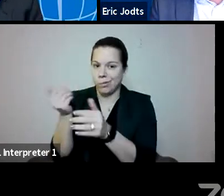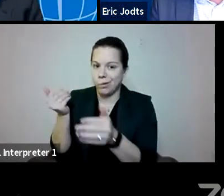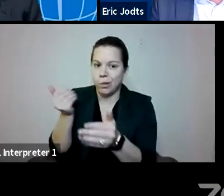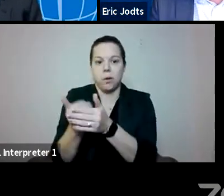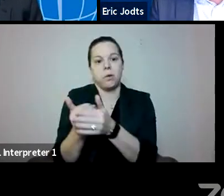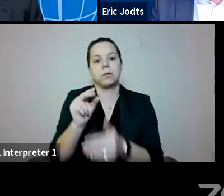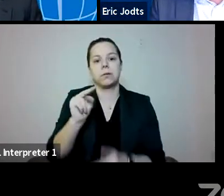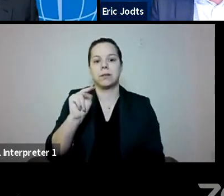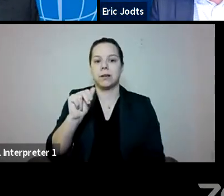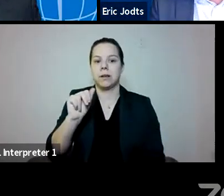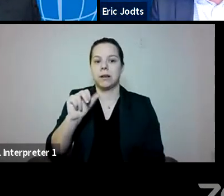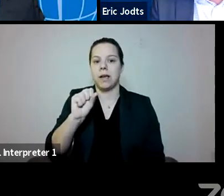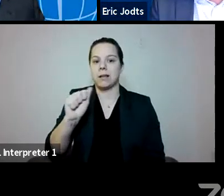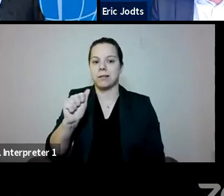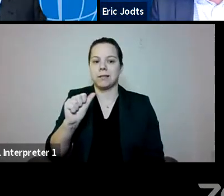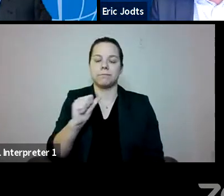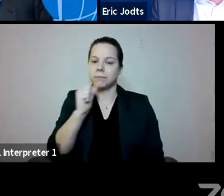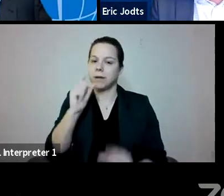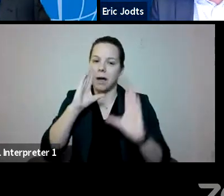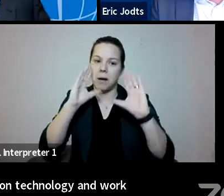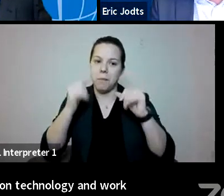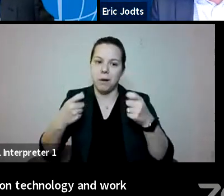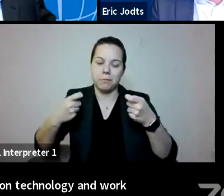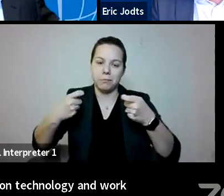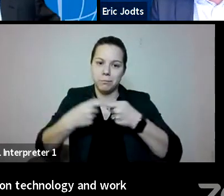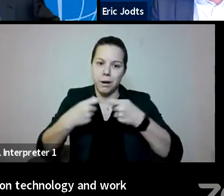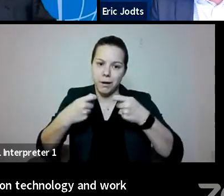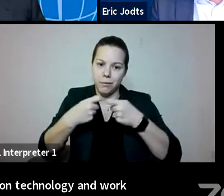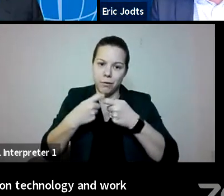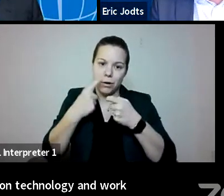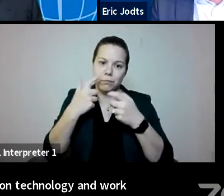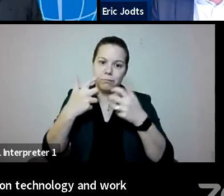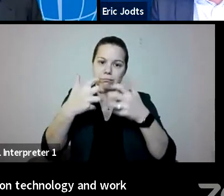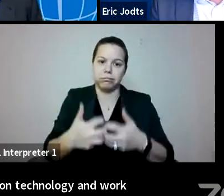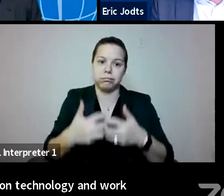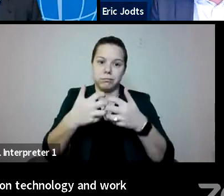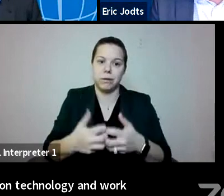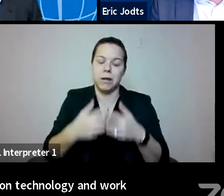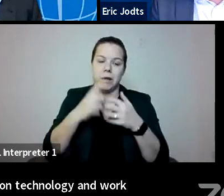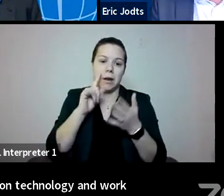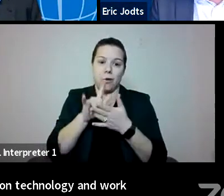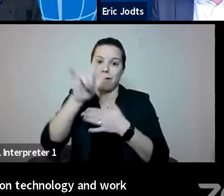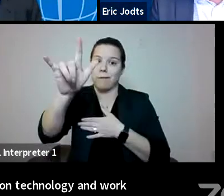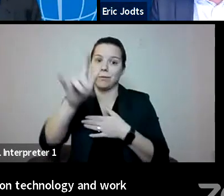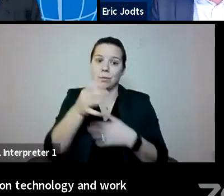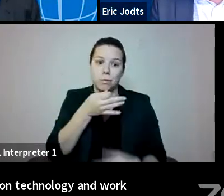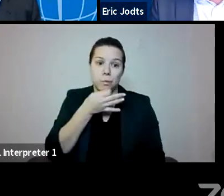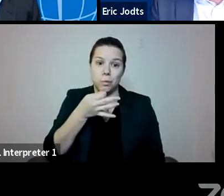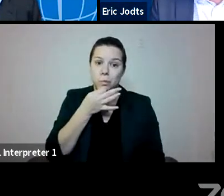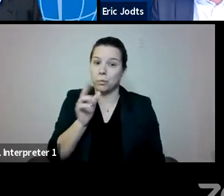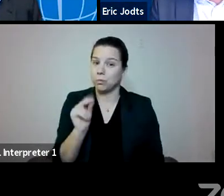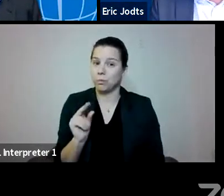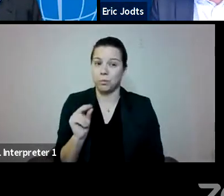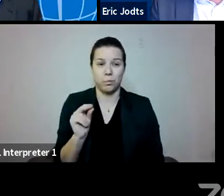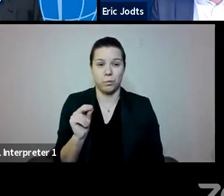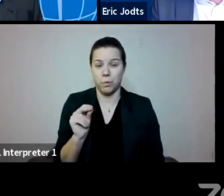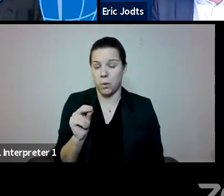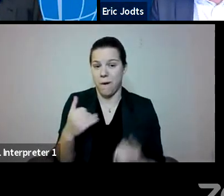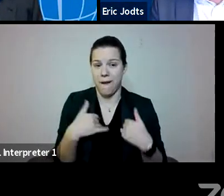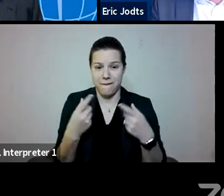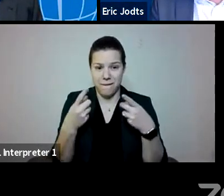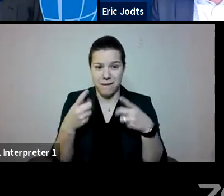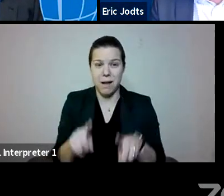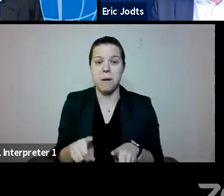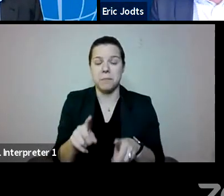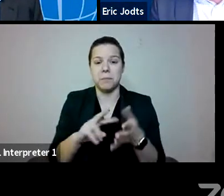don't expect battery powered single aisle or larger aircraft anytime in the foreseeable future. To have that happen, you would need